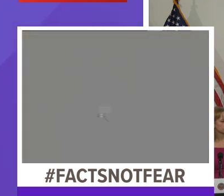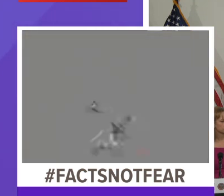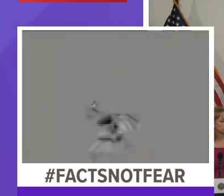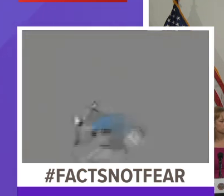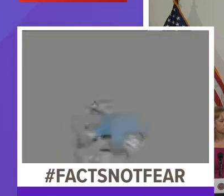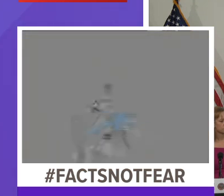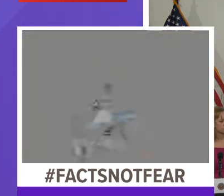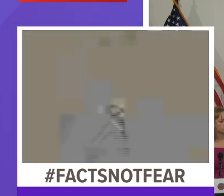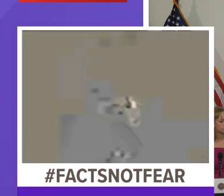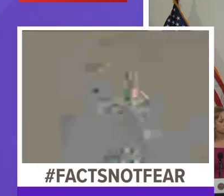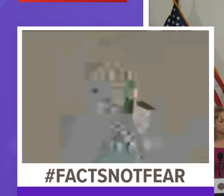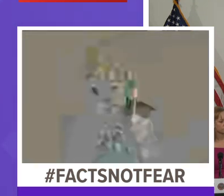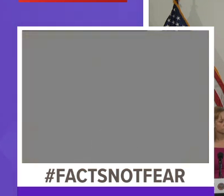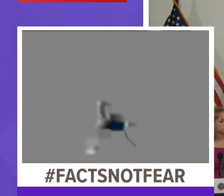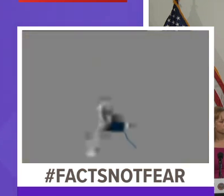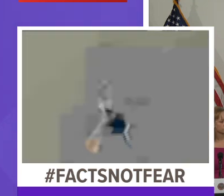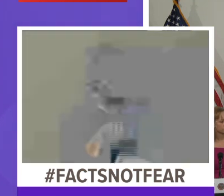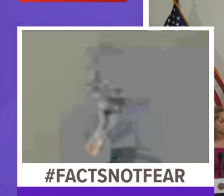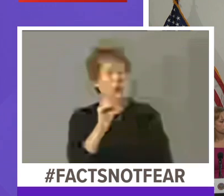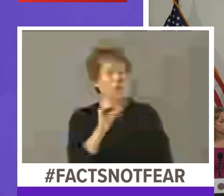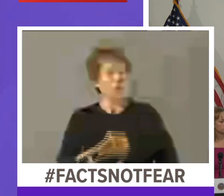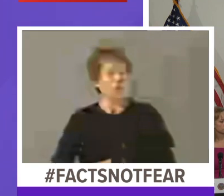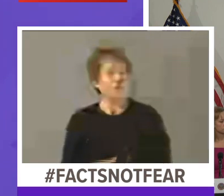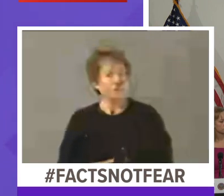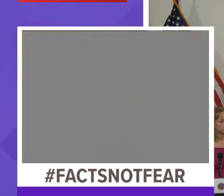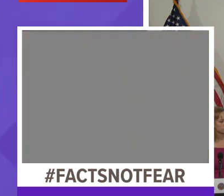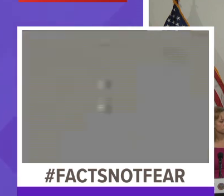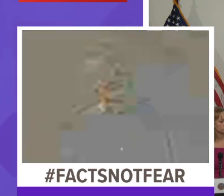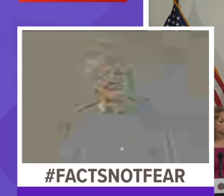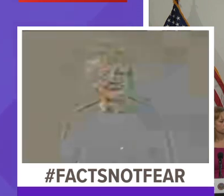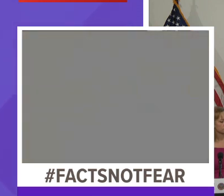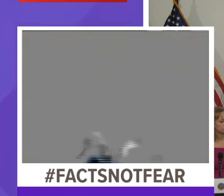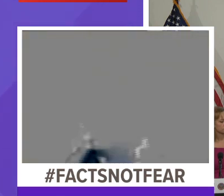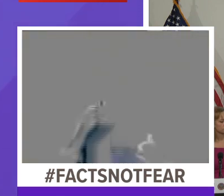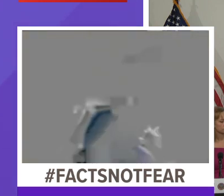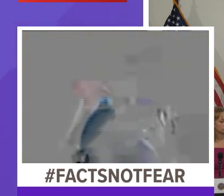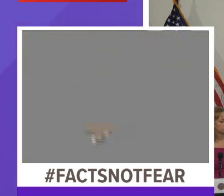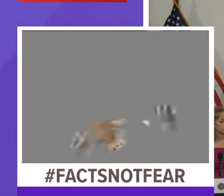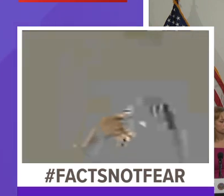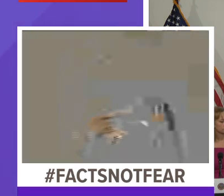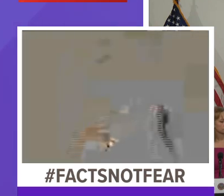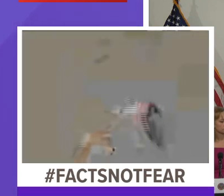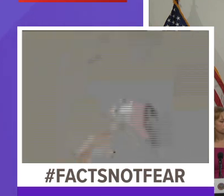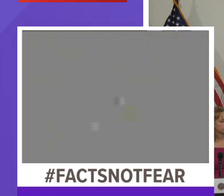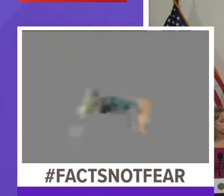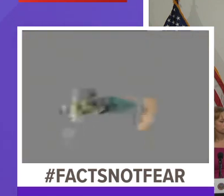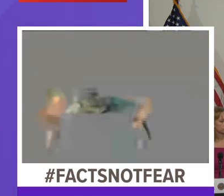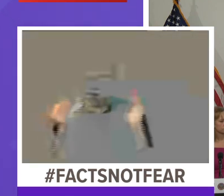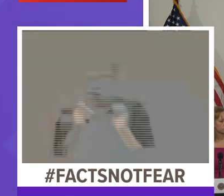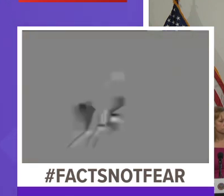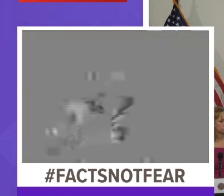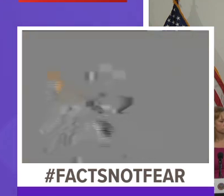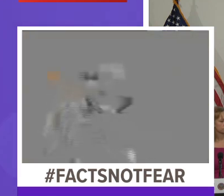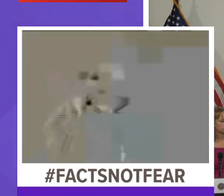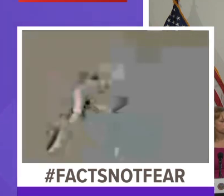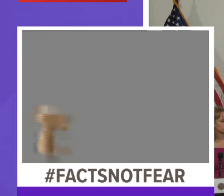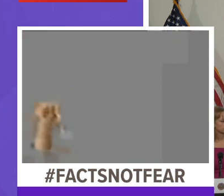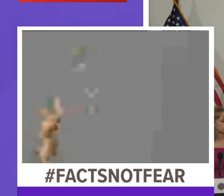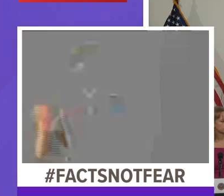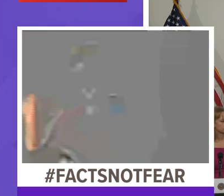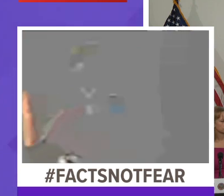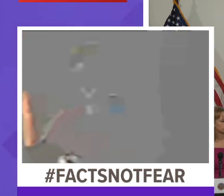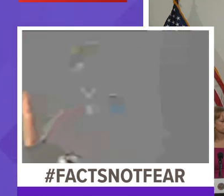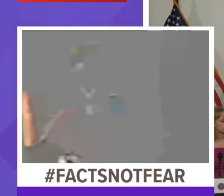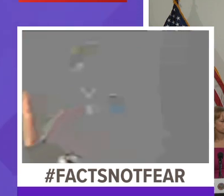And to show where we are in comparison to some other states and the fact of your good decisions